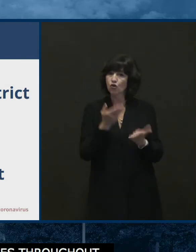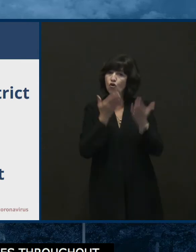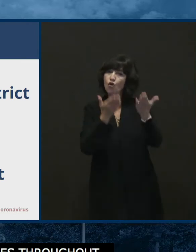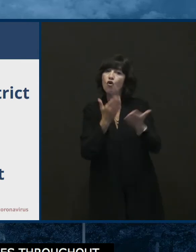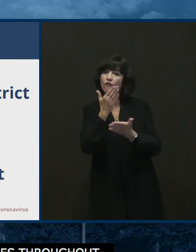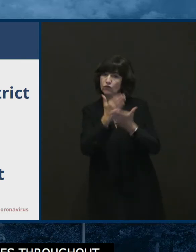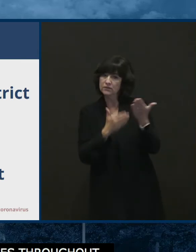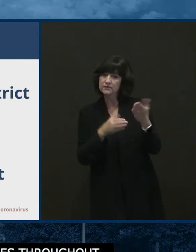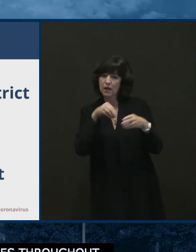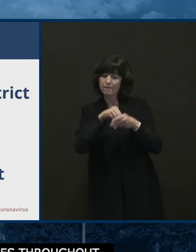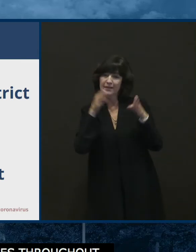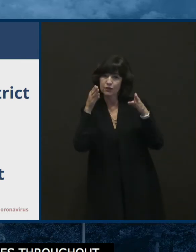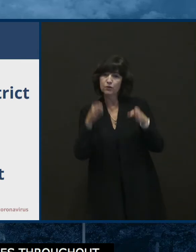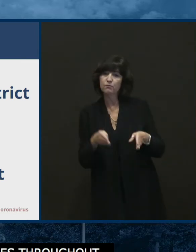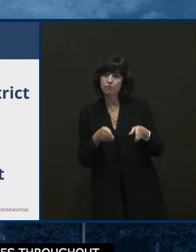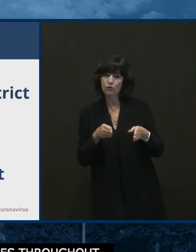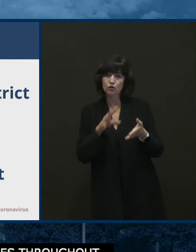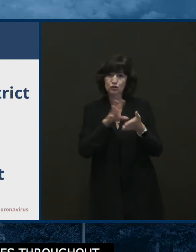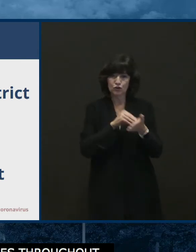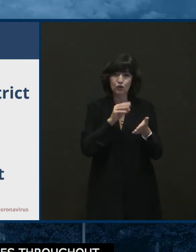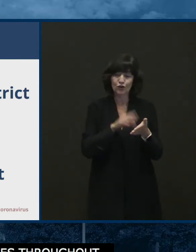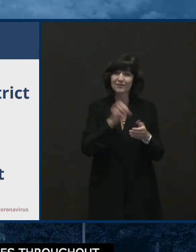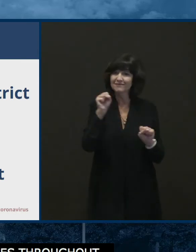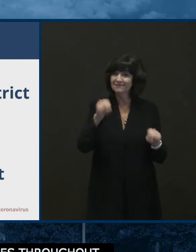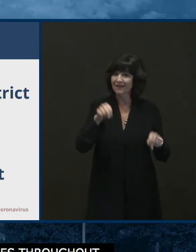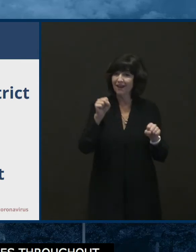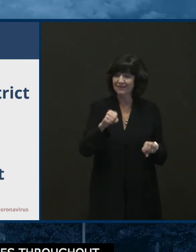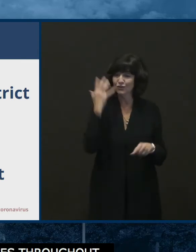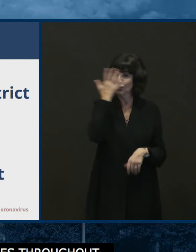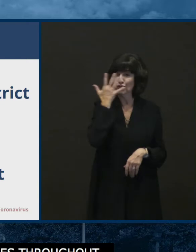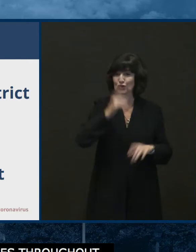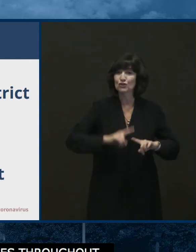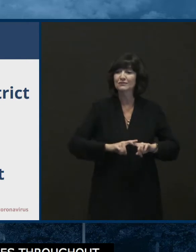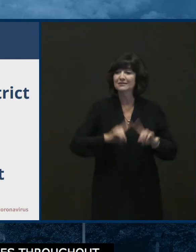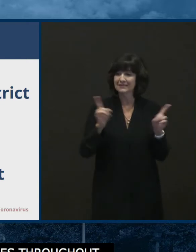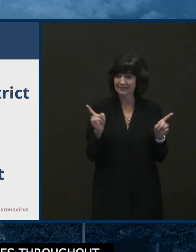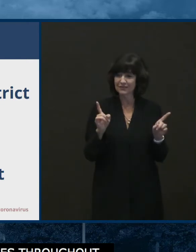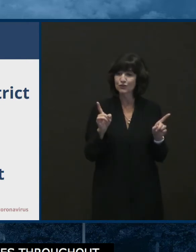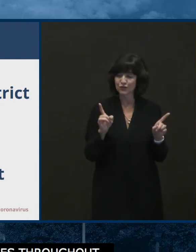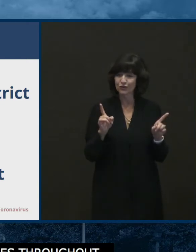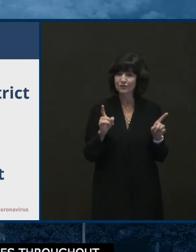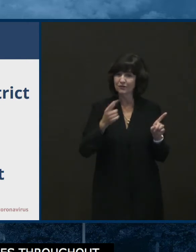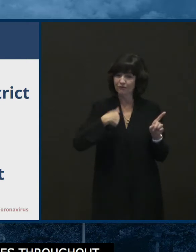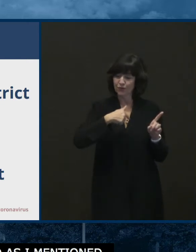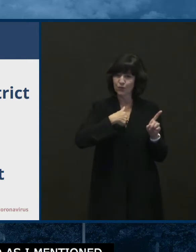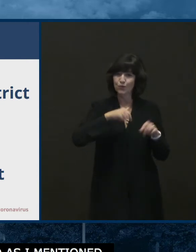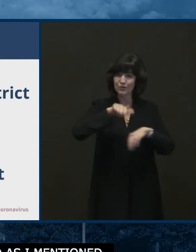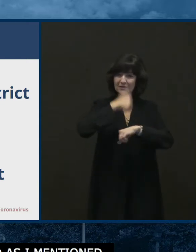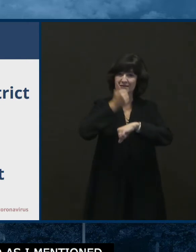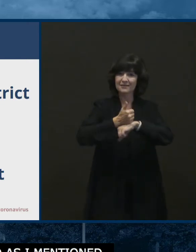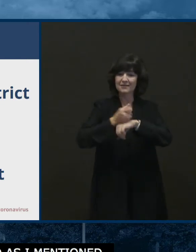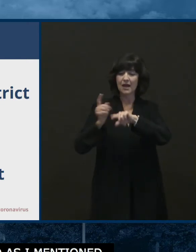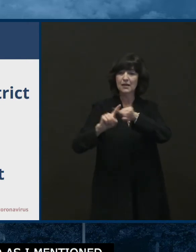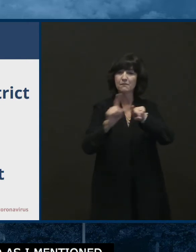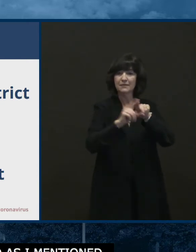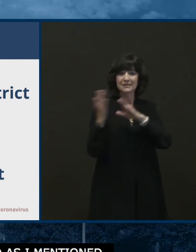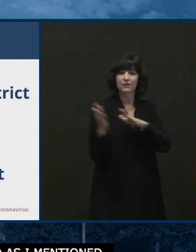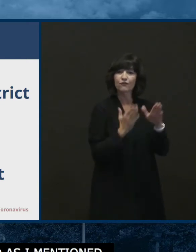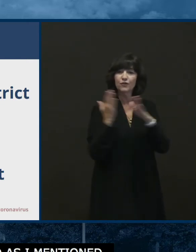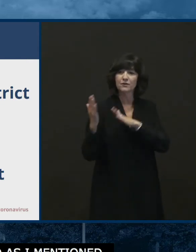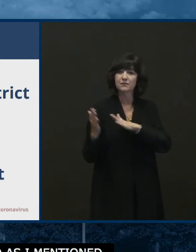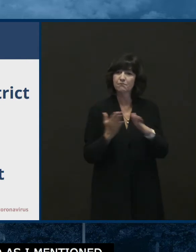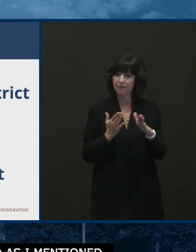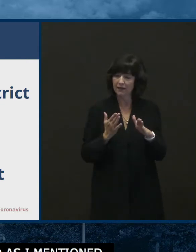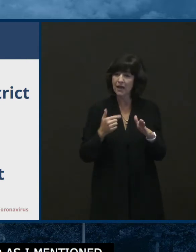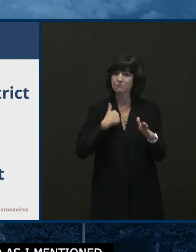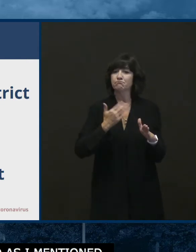look differently. As I mentioned, local control has outlined various plans. I've been pleased to hear from educators